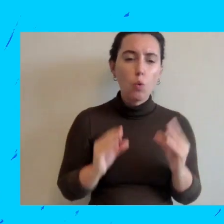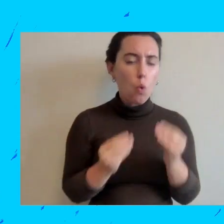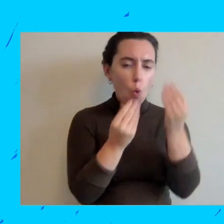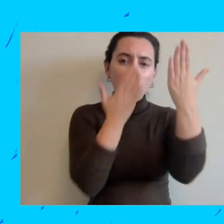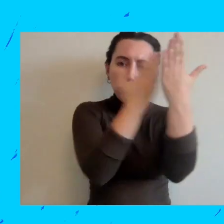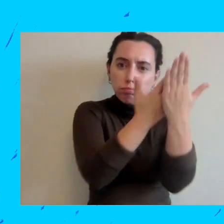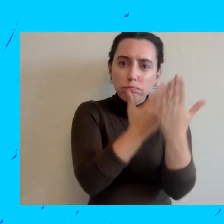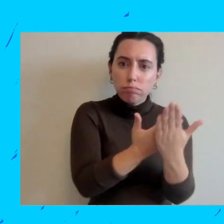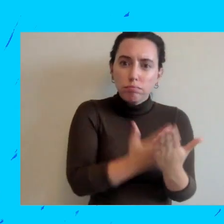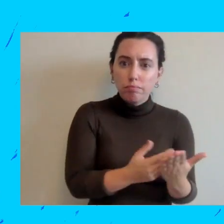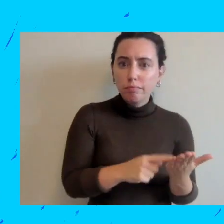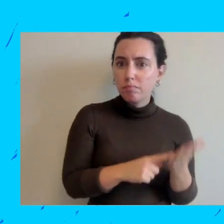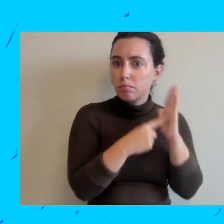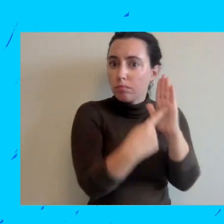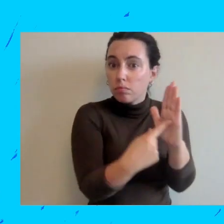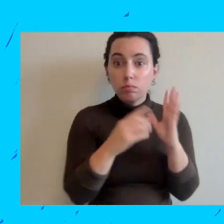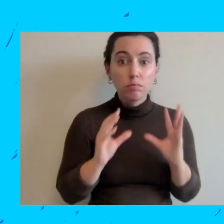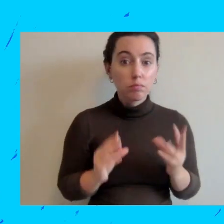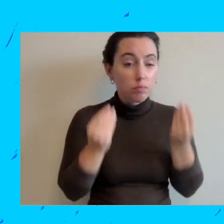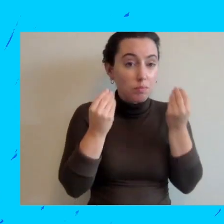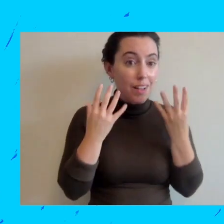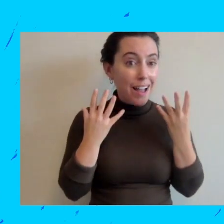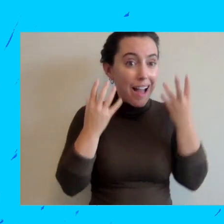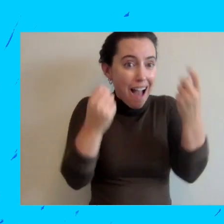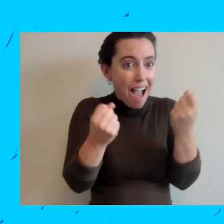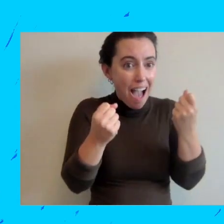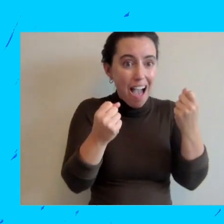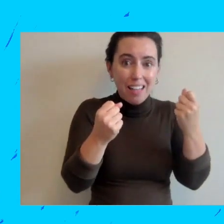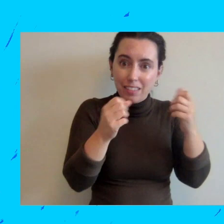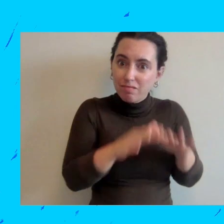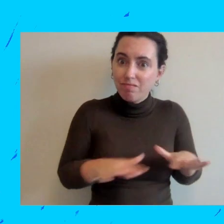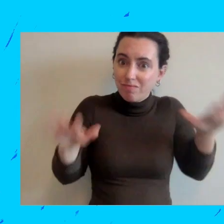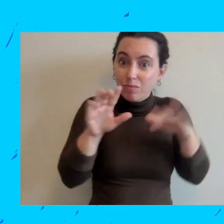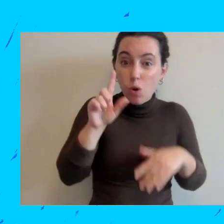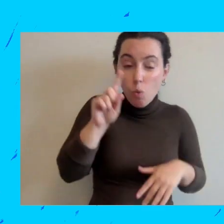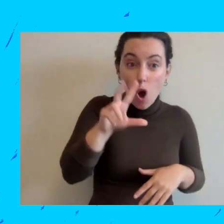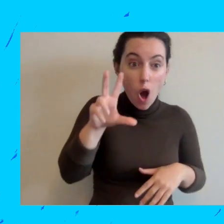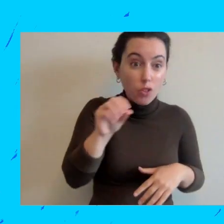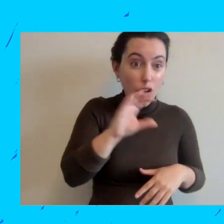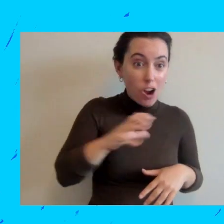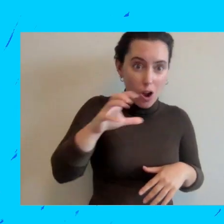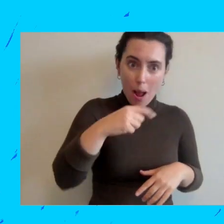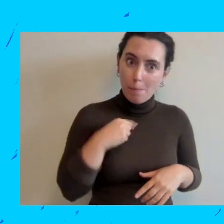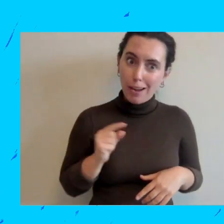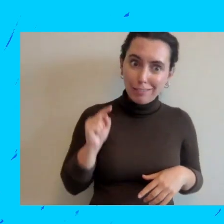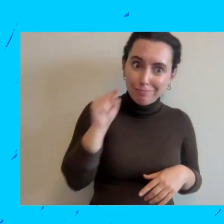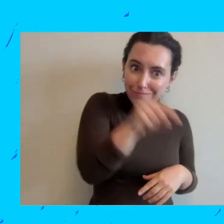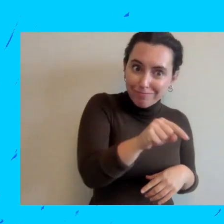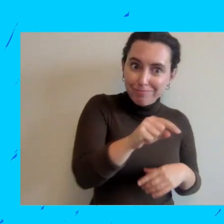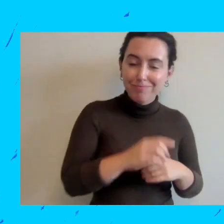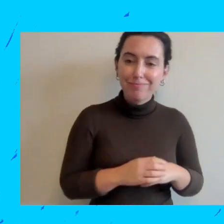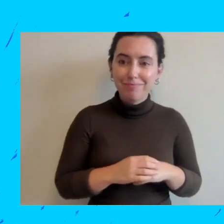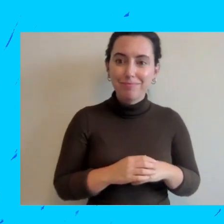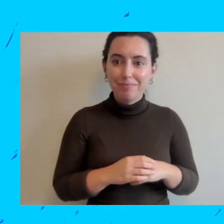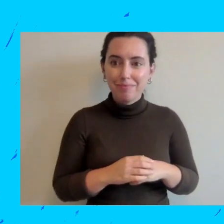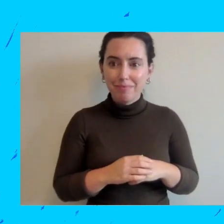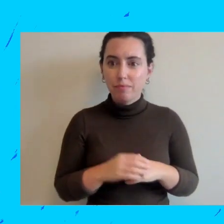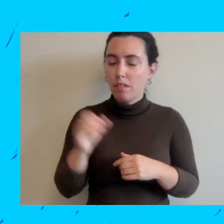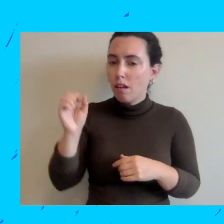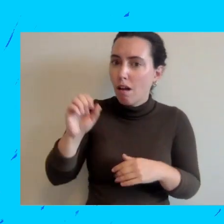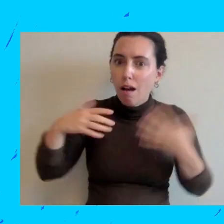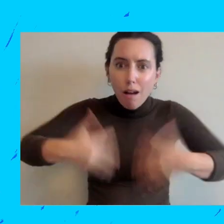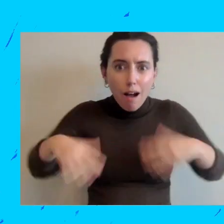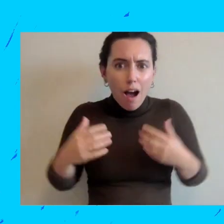improve adolescent health services across 130 countries. I'll be joining that one. Of course, we are spoiled for choice